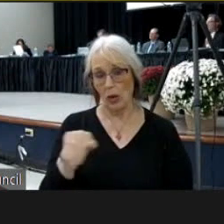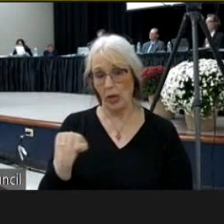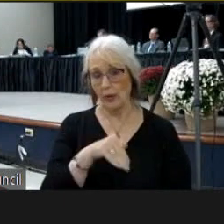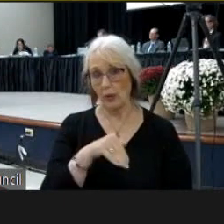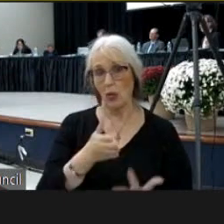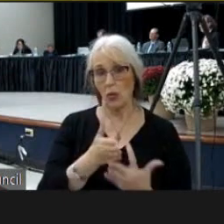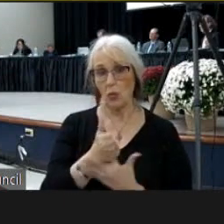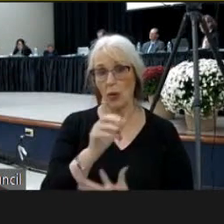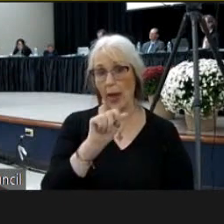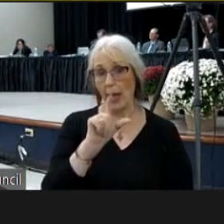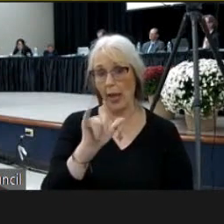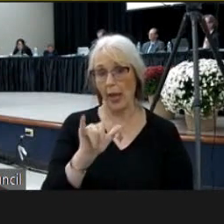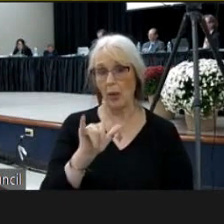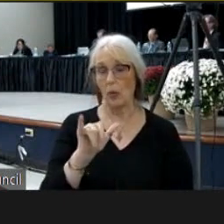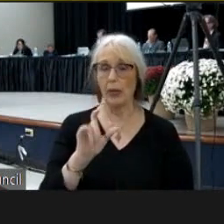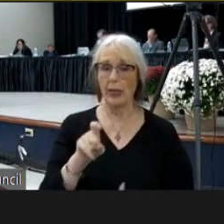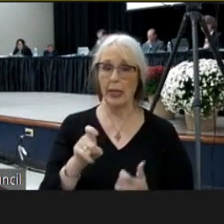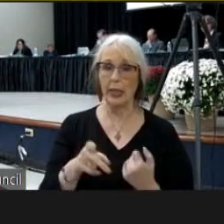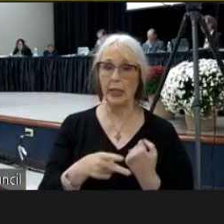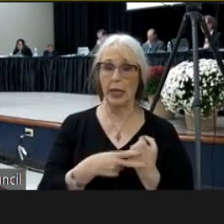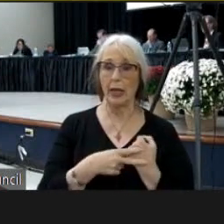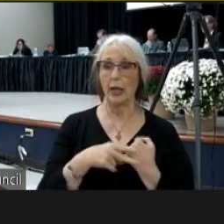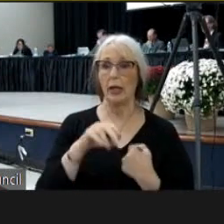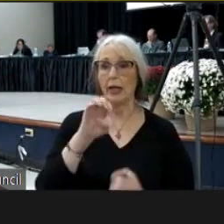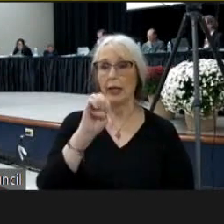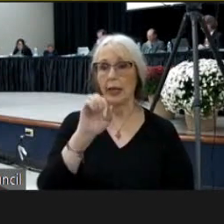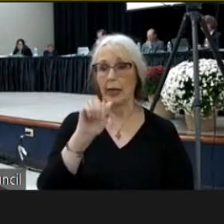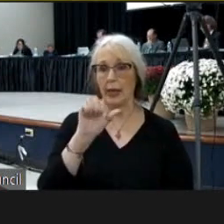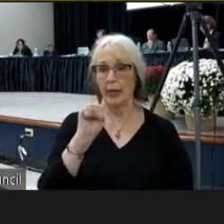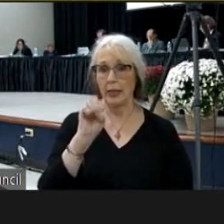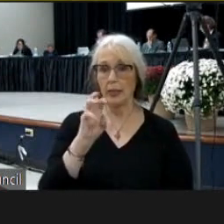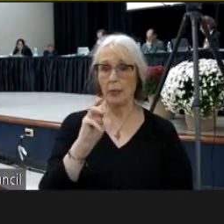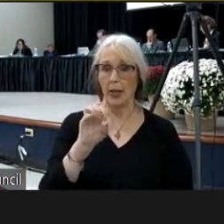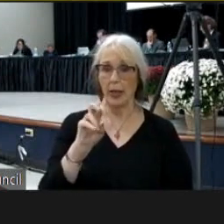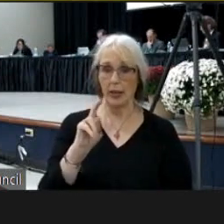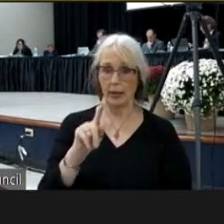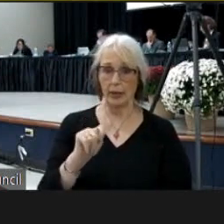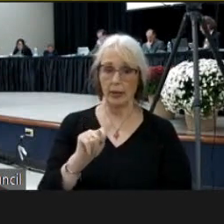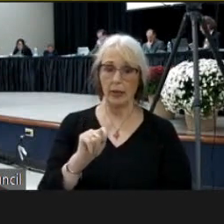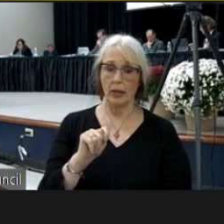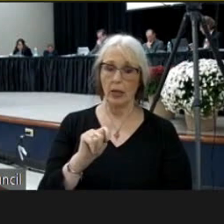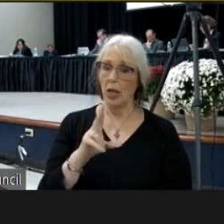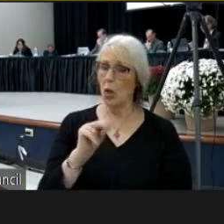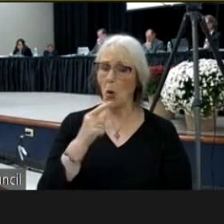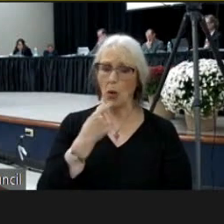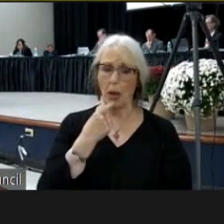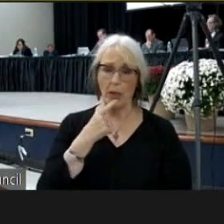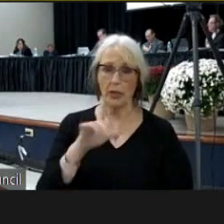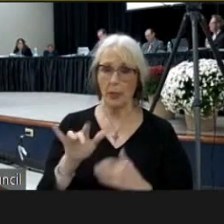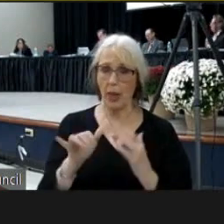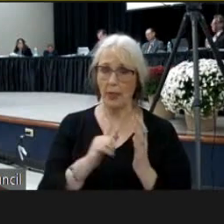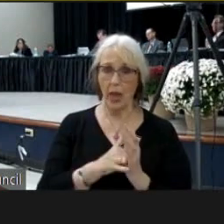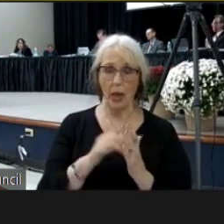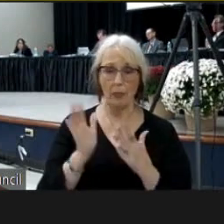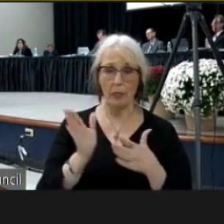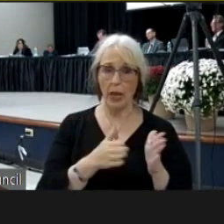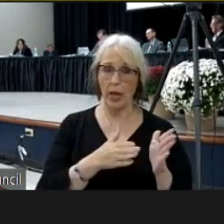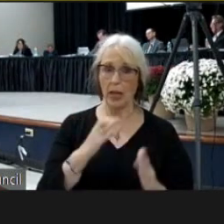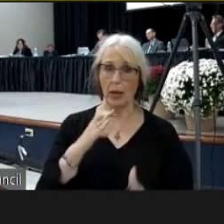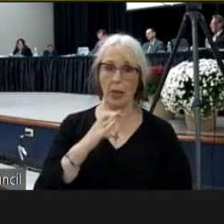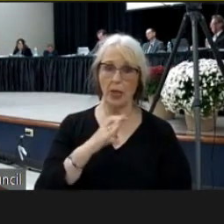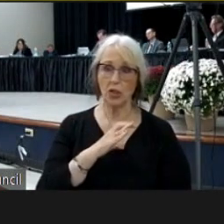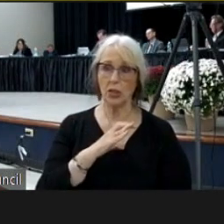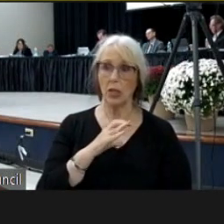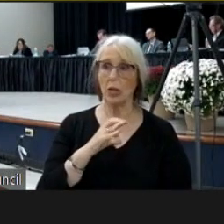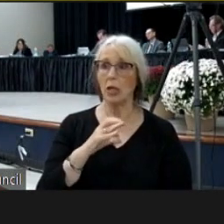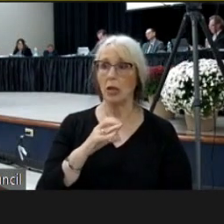alley, and so we'll need to retain the easement. No comments back on this, and Plan Commission.